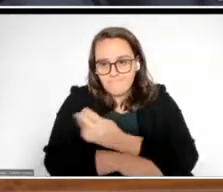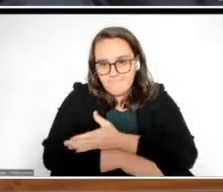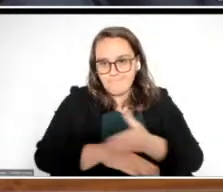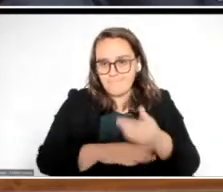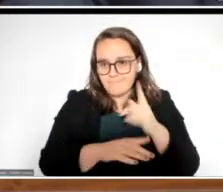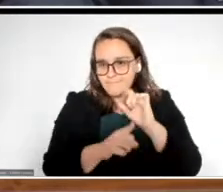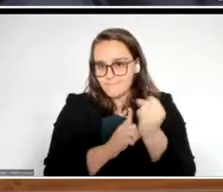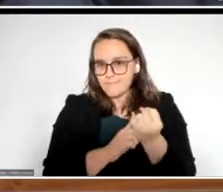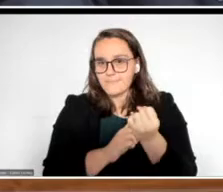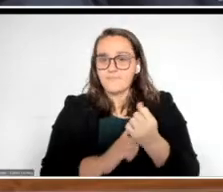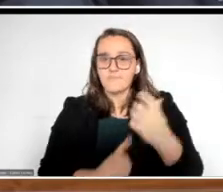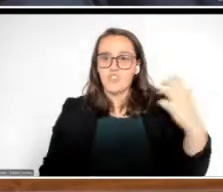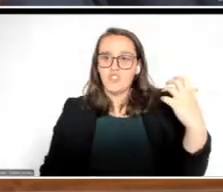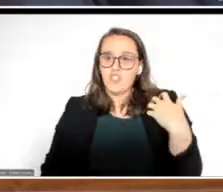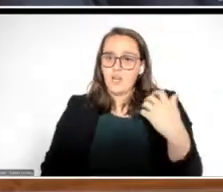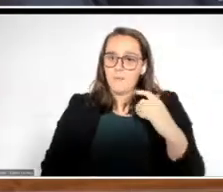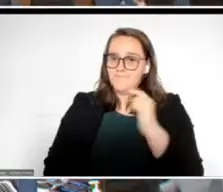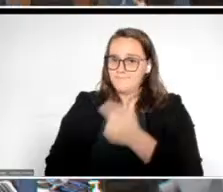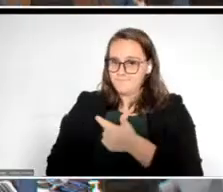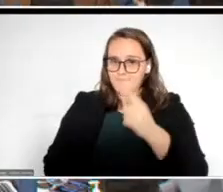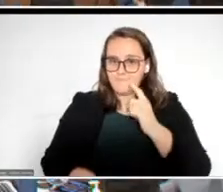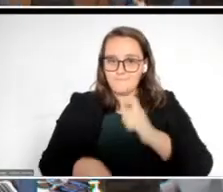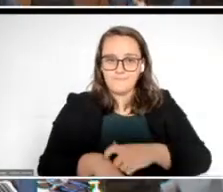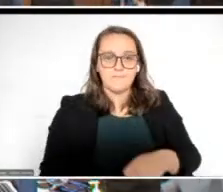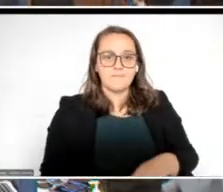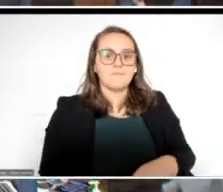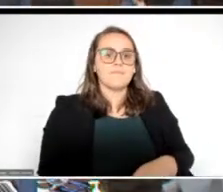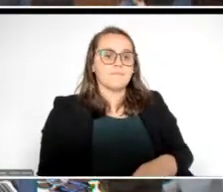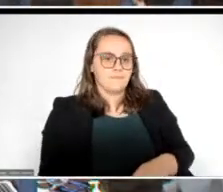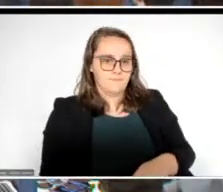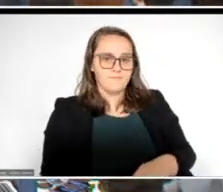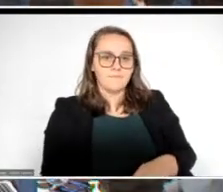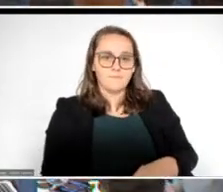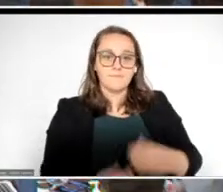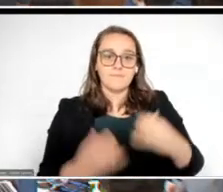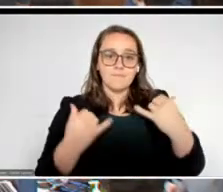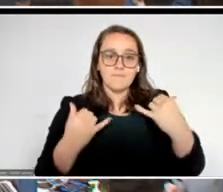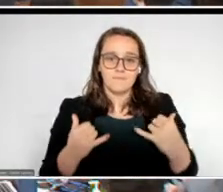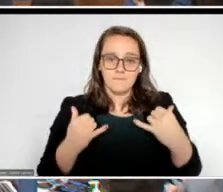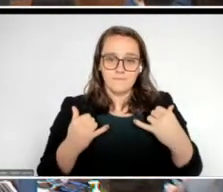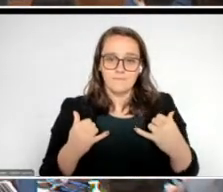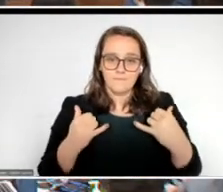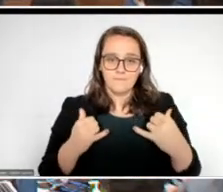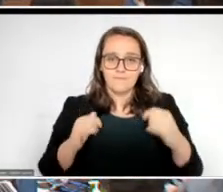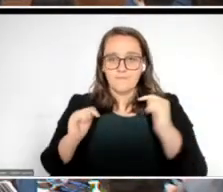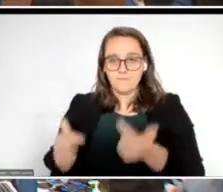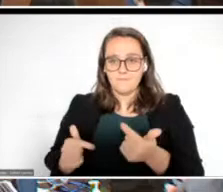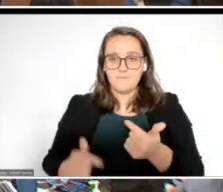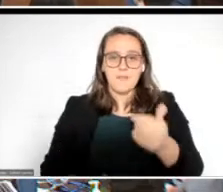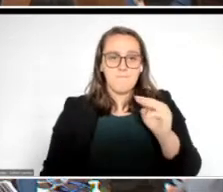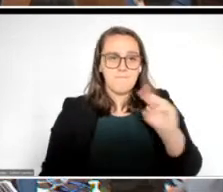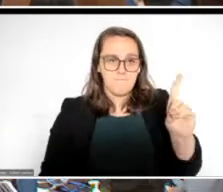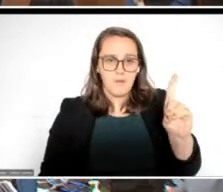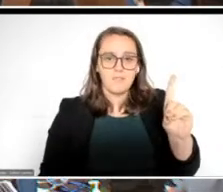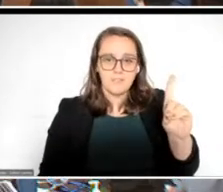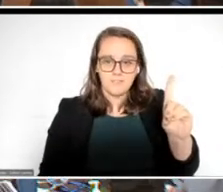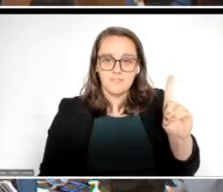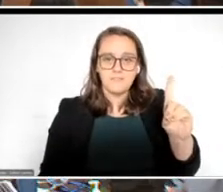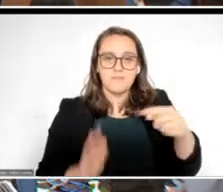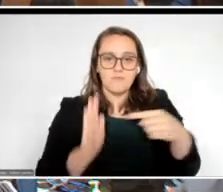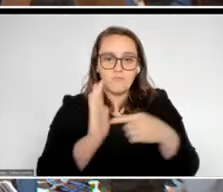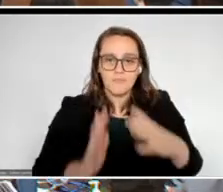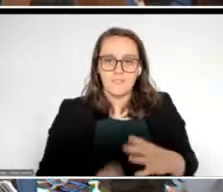back. The gentleman yields back. The chair recognizes the gentleman from Maryland, Mr. Raskin, for an opening